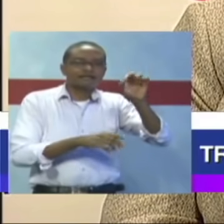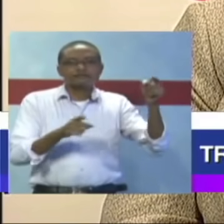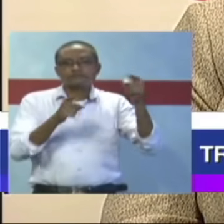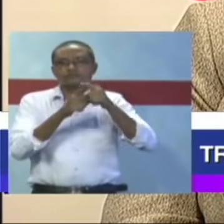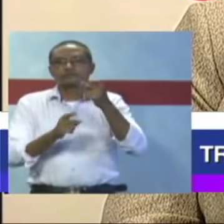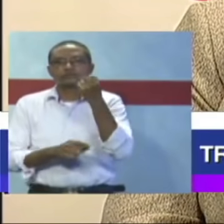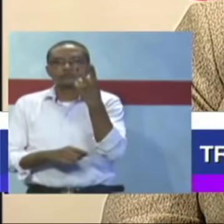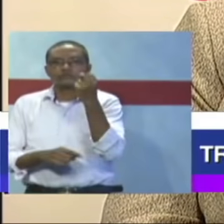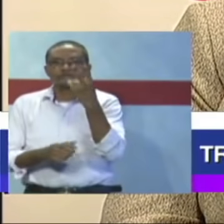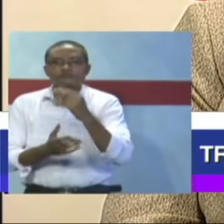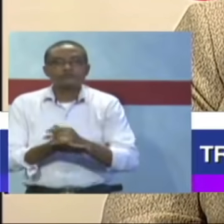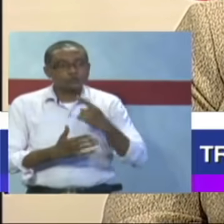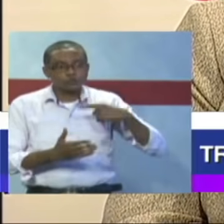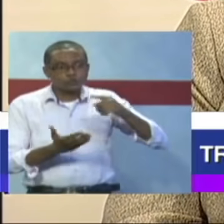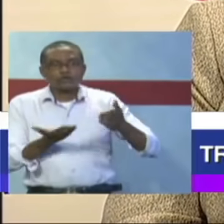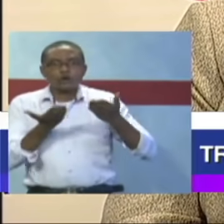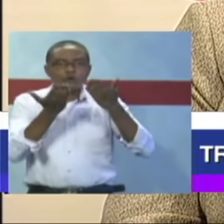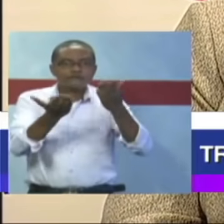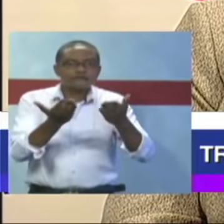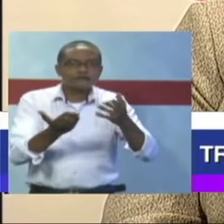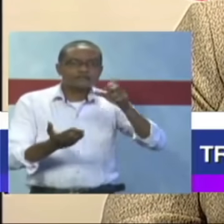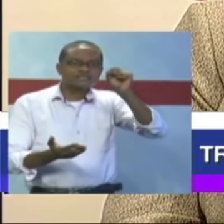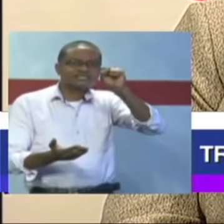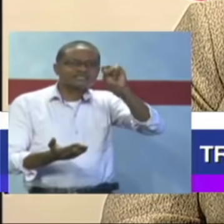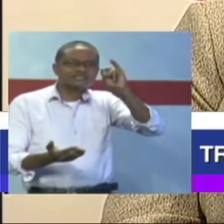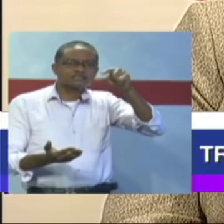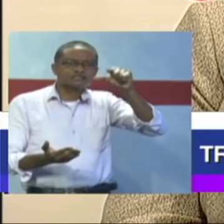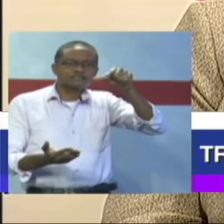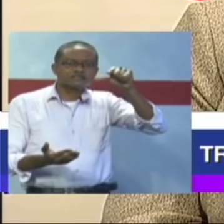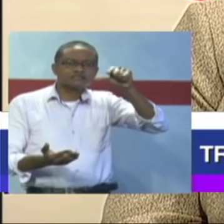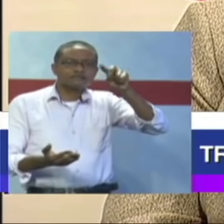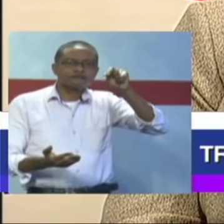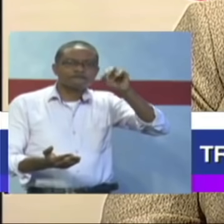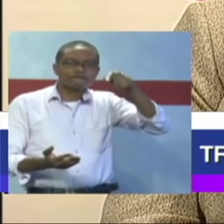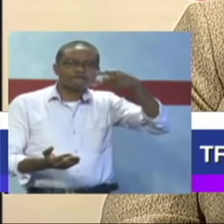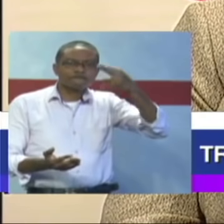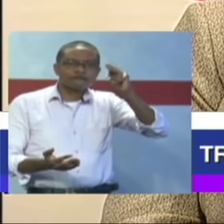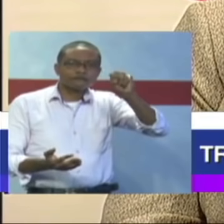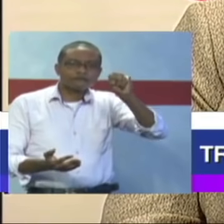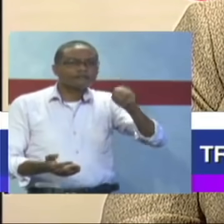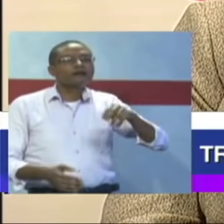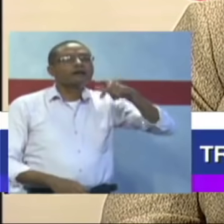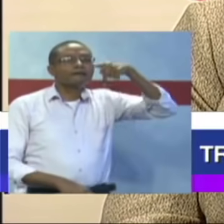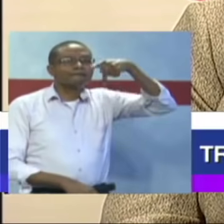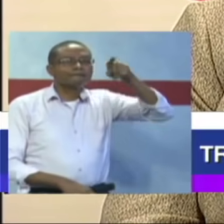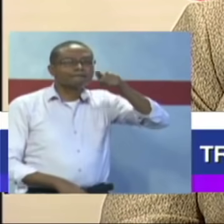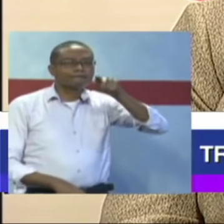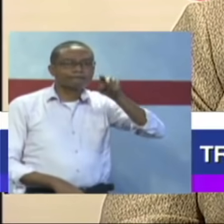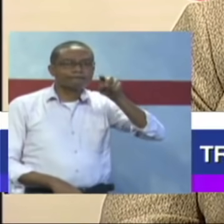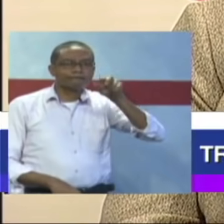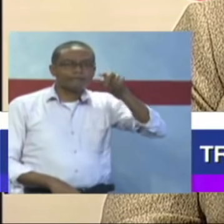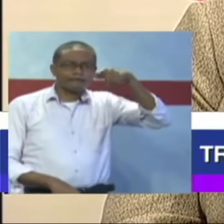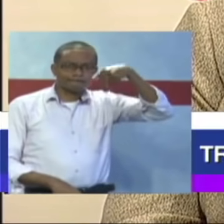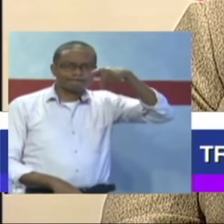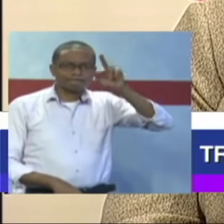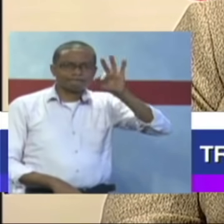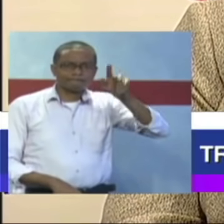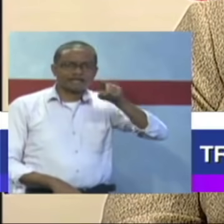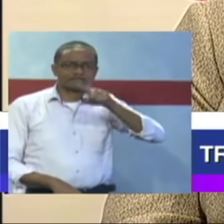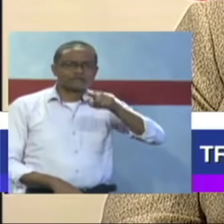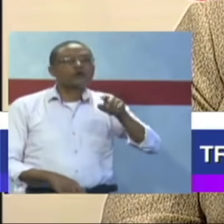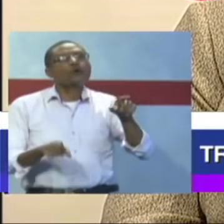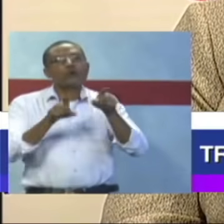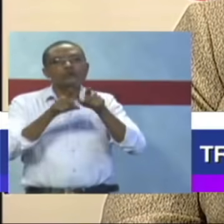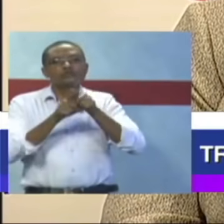at the paddock, we are offering the Cyanofarm vaccine, the Pfizer vaccine, the Johnson & Johnson vaccine, and we are